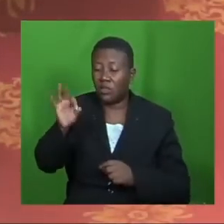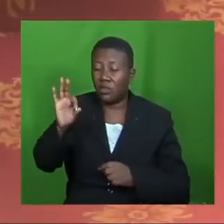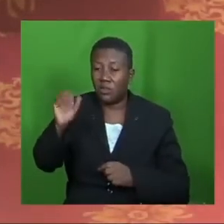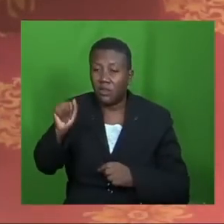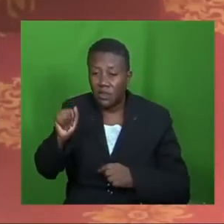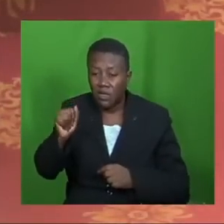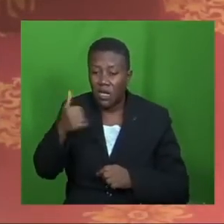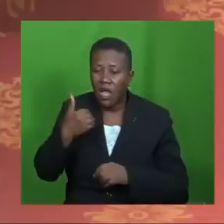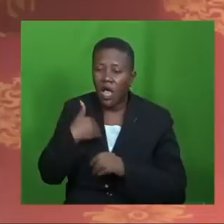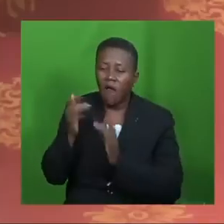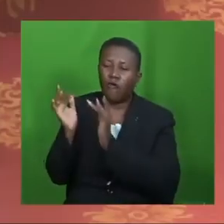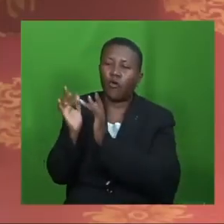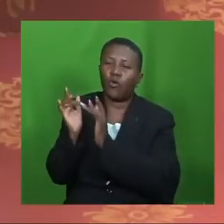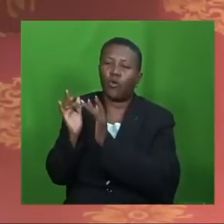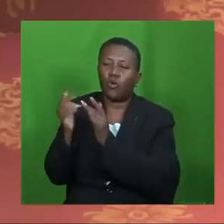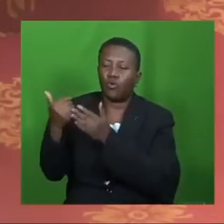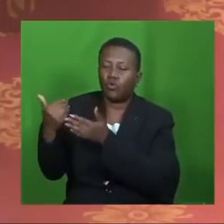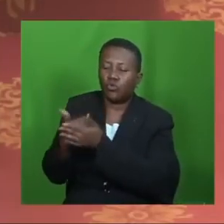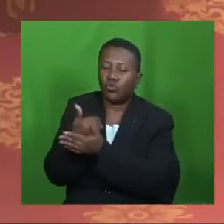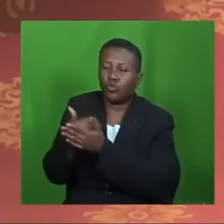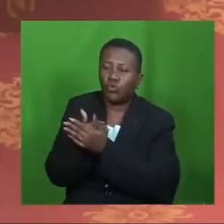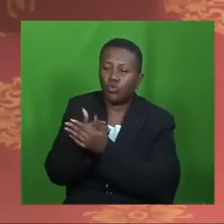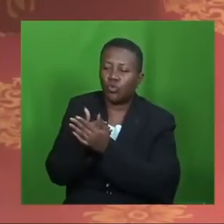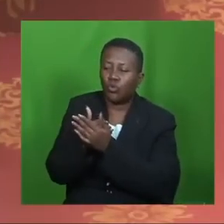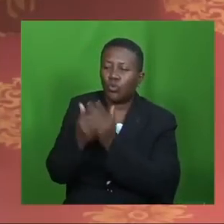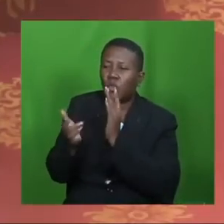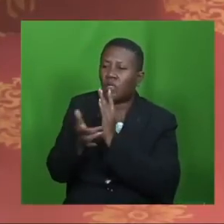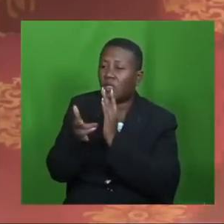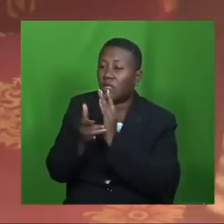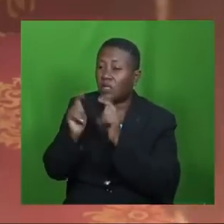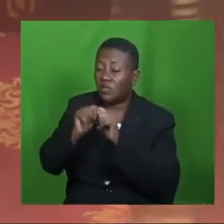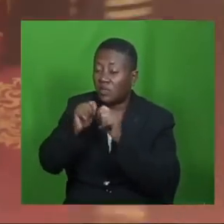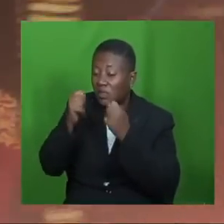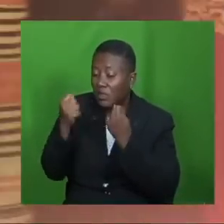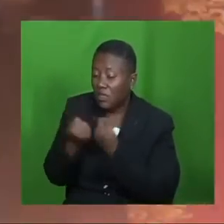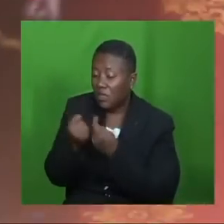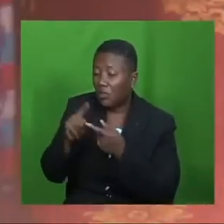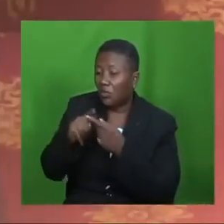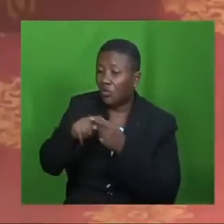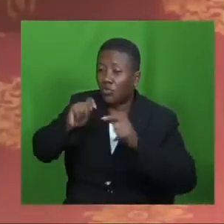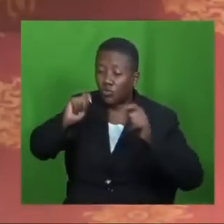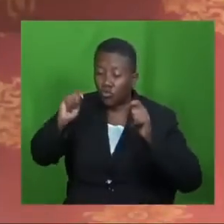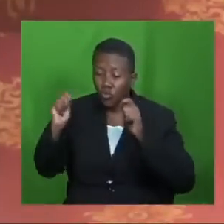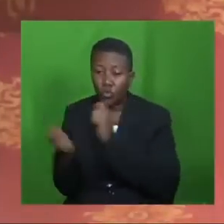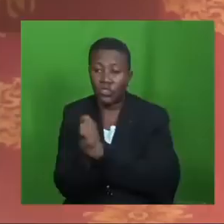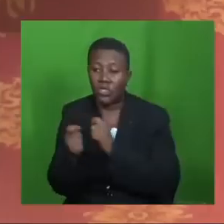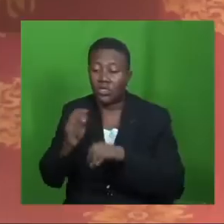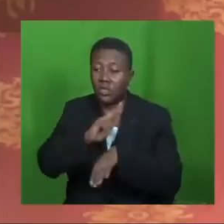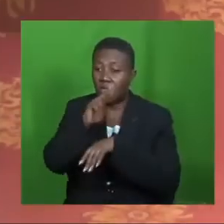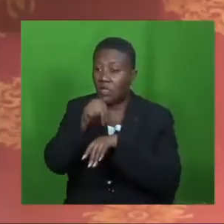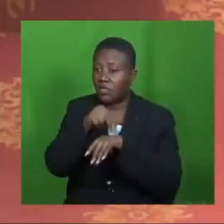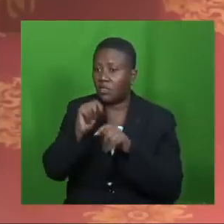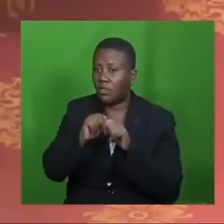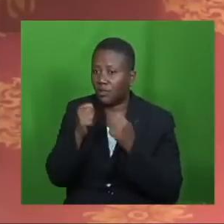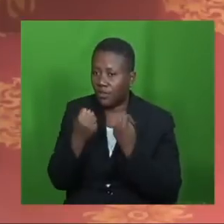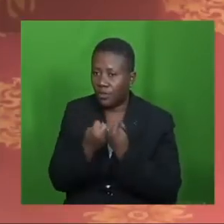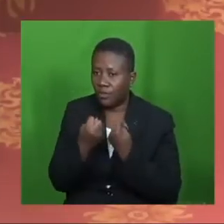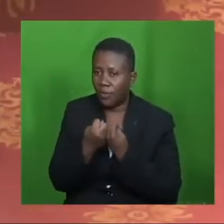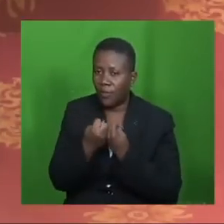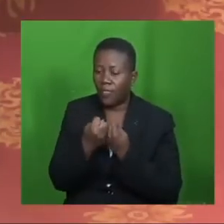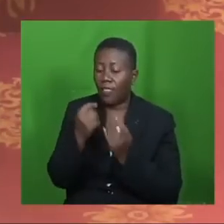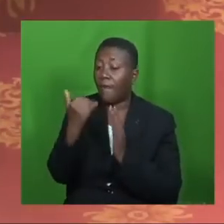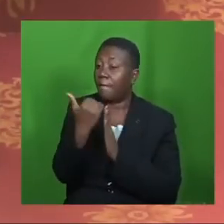new technical team for the Black Star with the view of transforming the national team. Mr. Speaker,